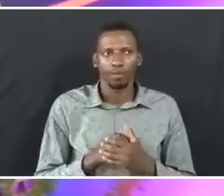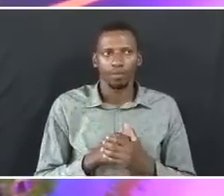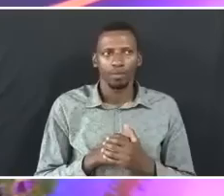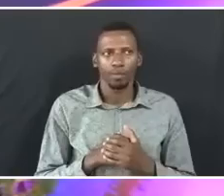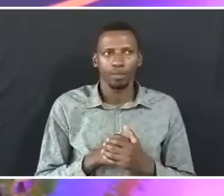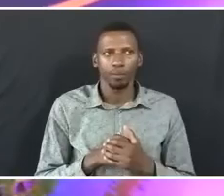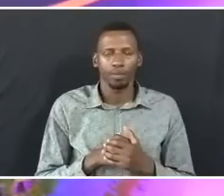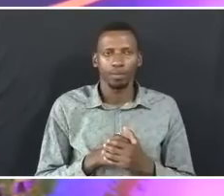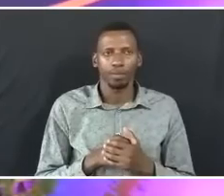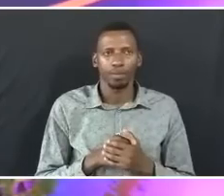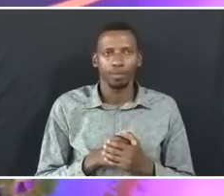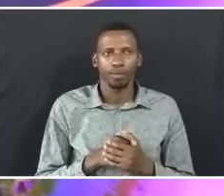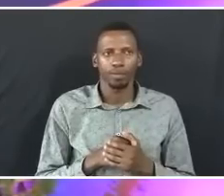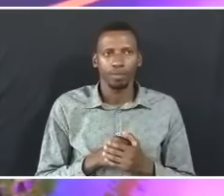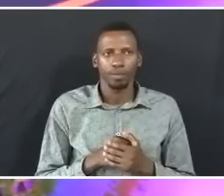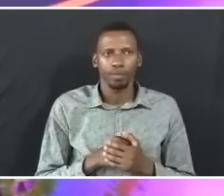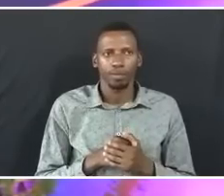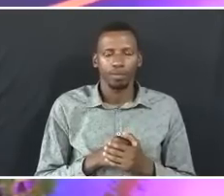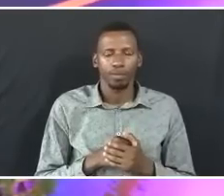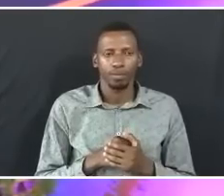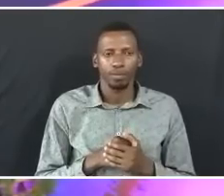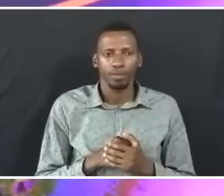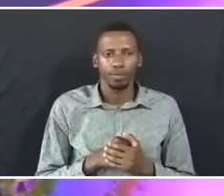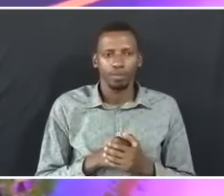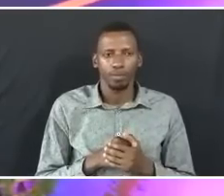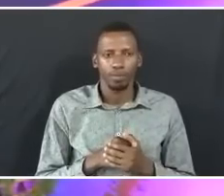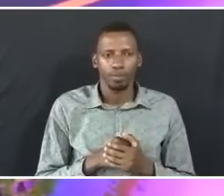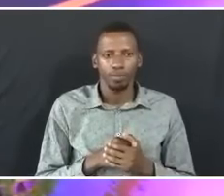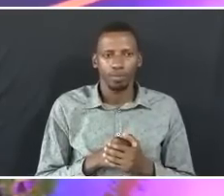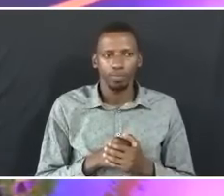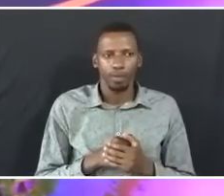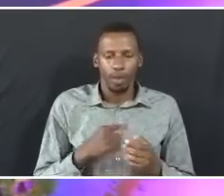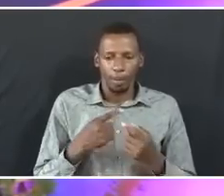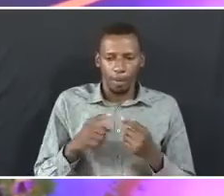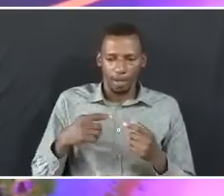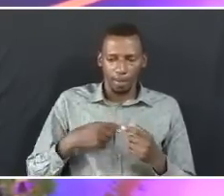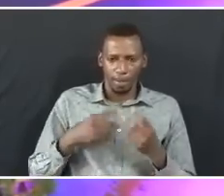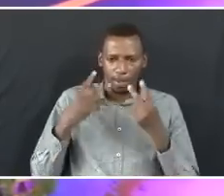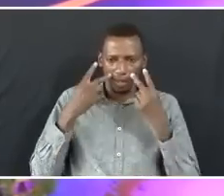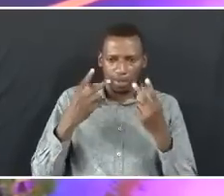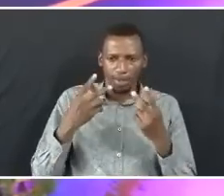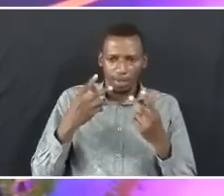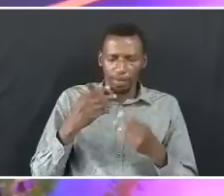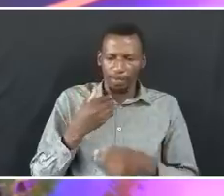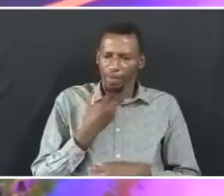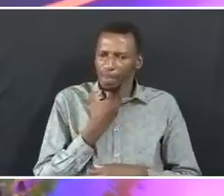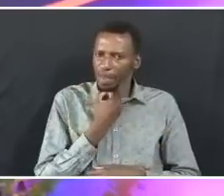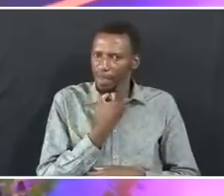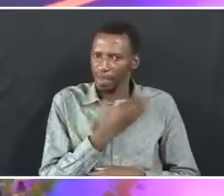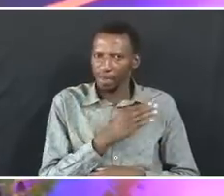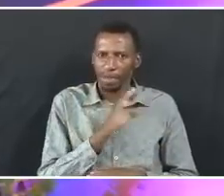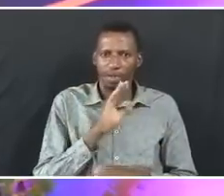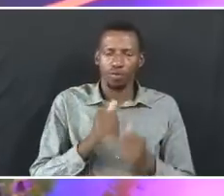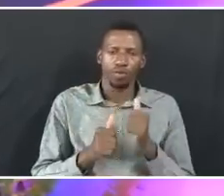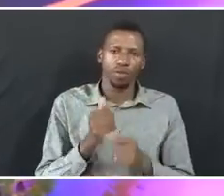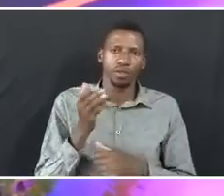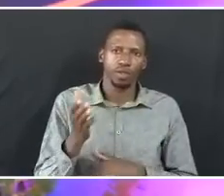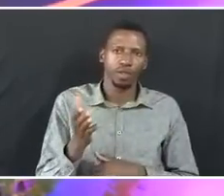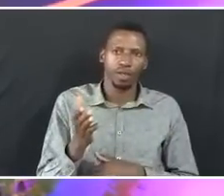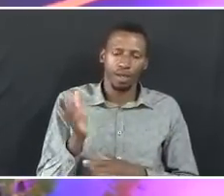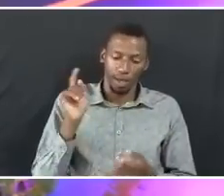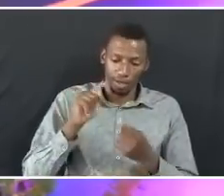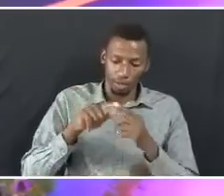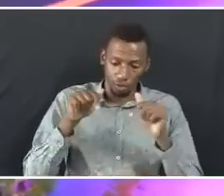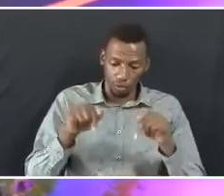that rage in that home, the bitterness, the hatred to